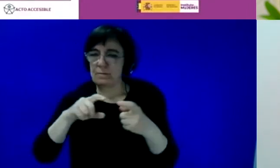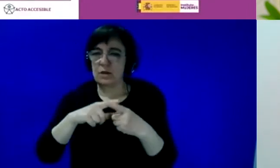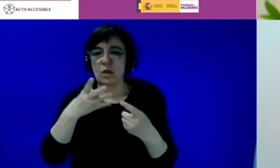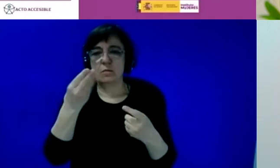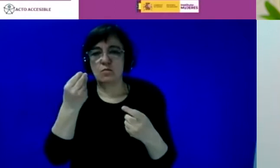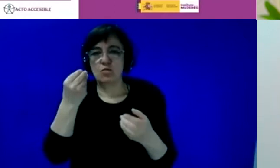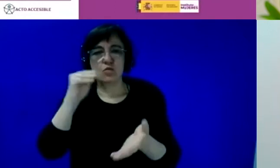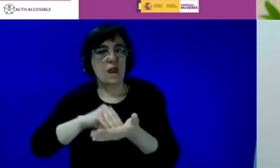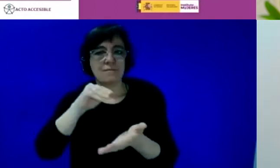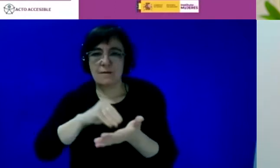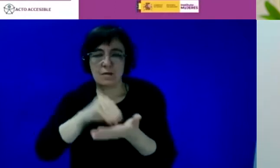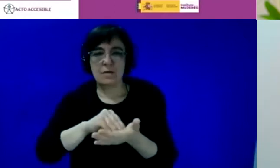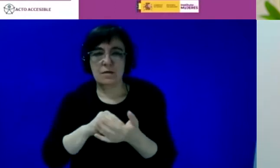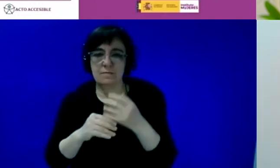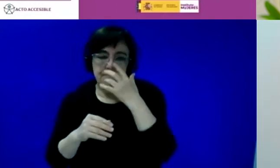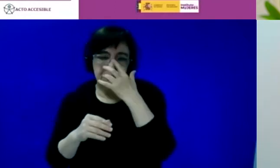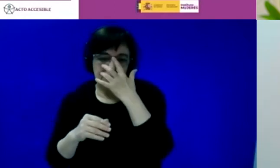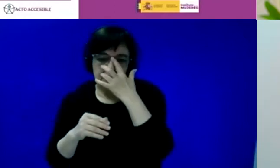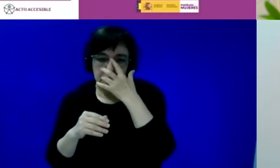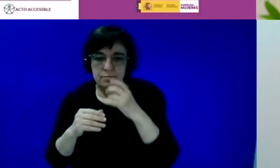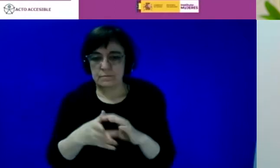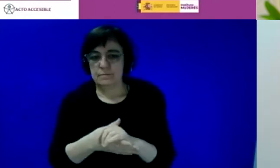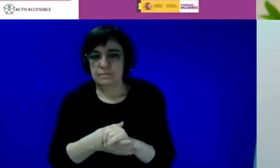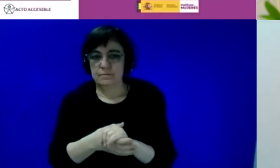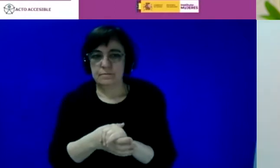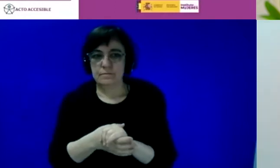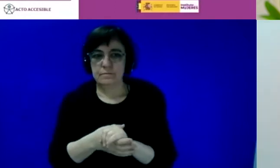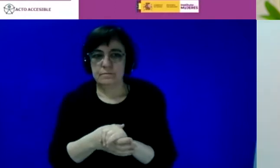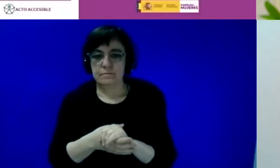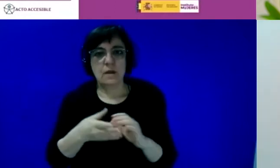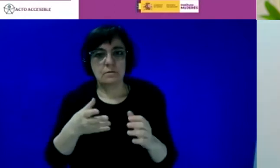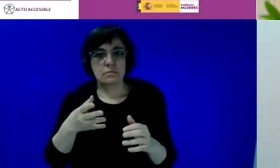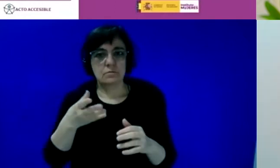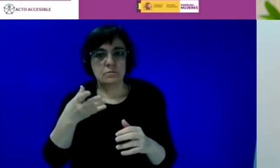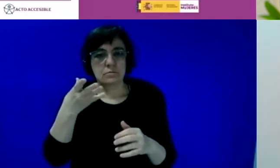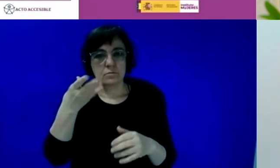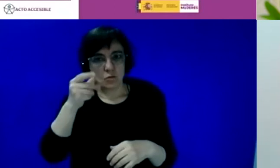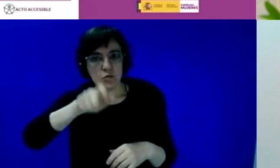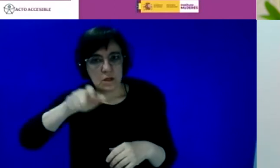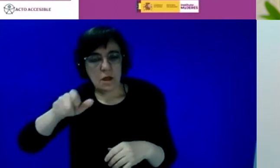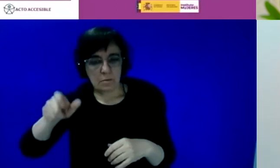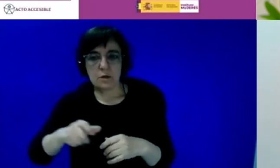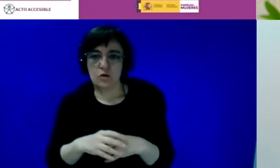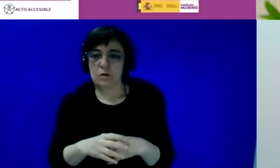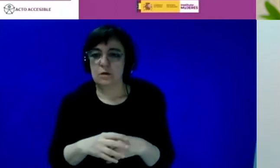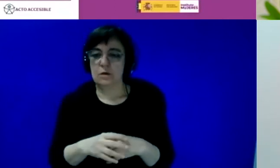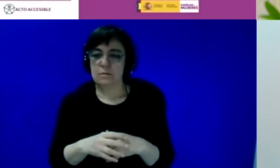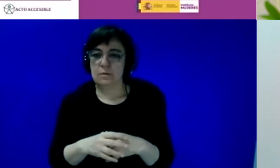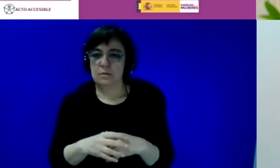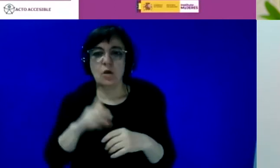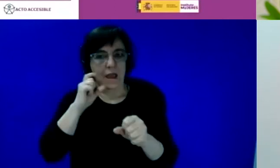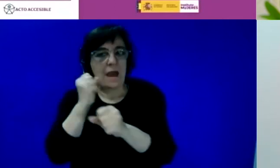even though there is a huge number of persons who are working from grassroots and